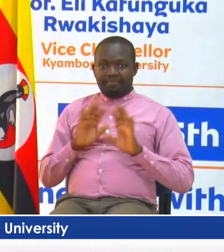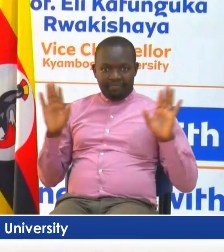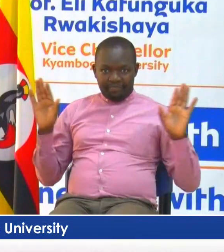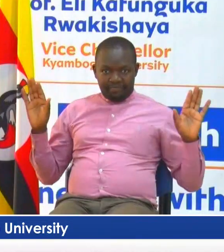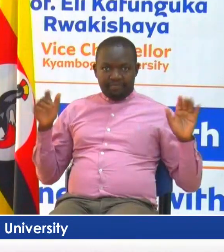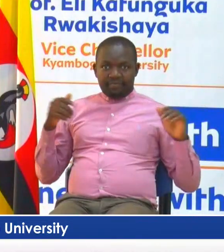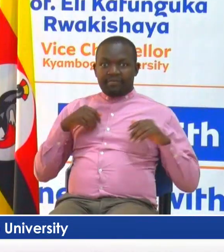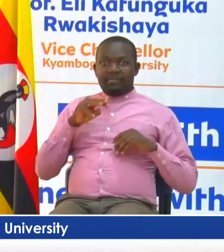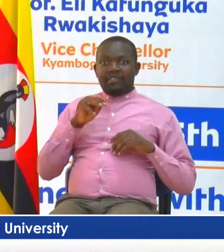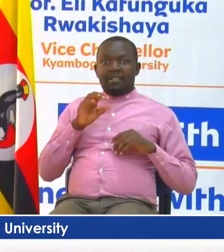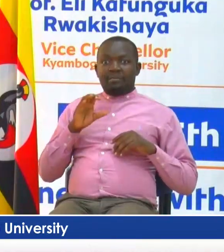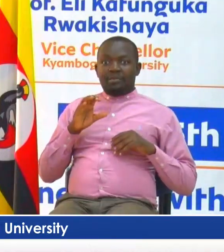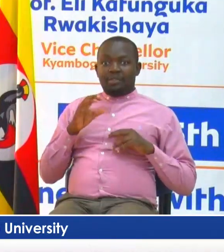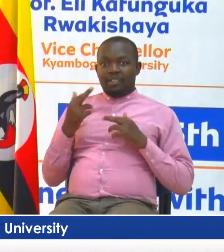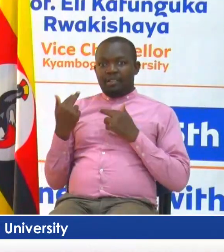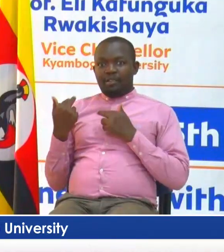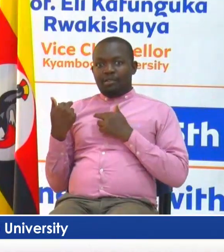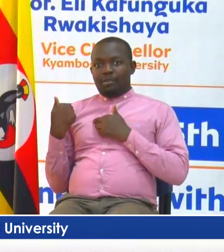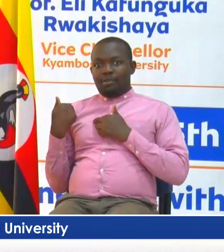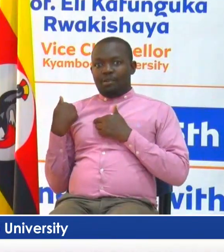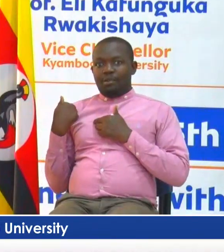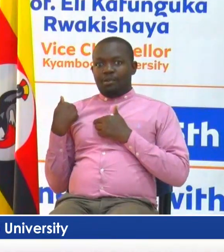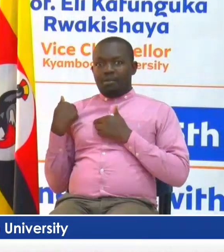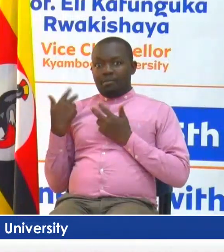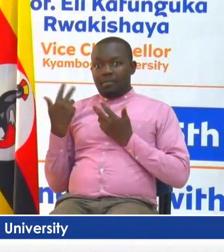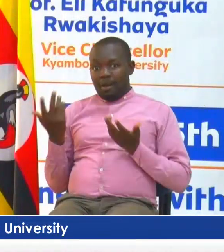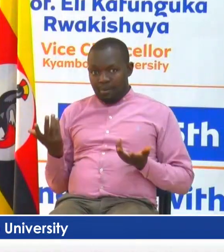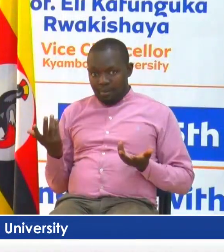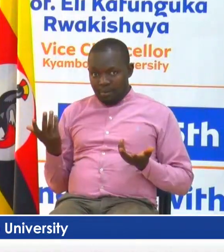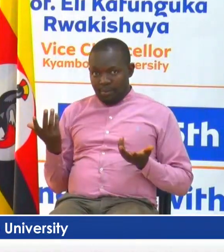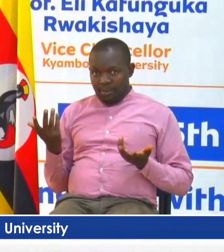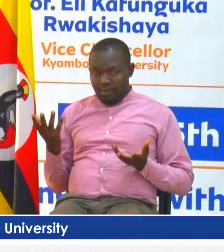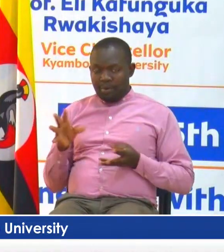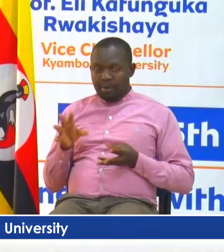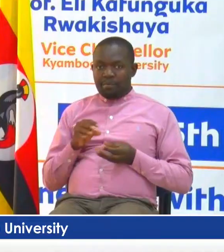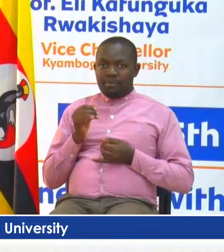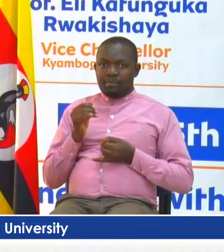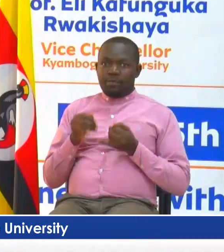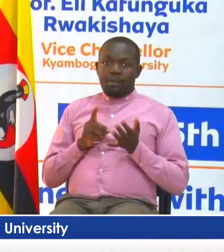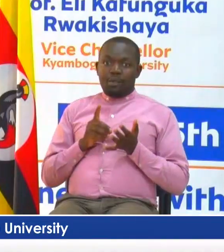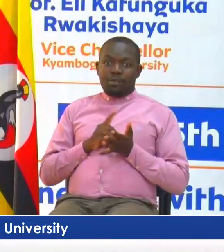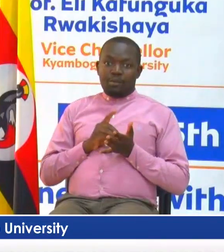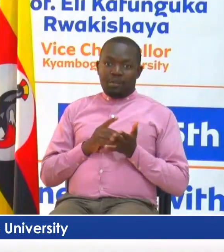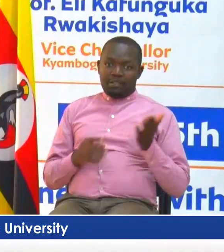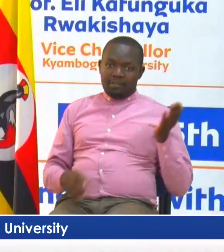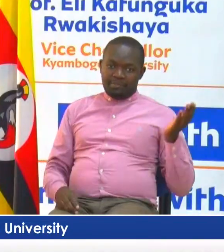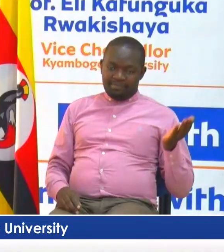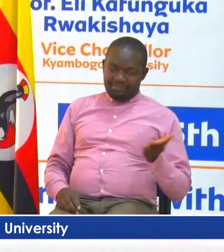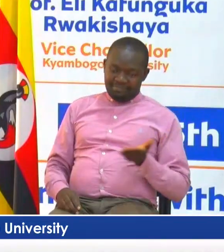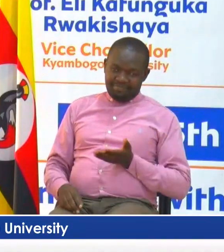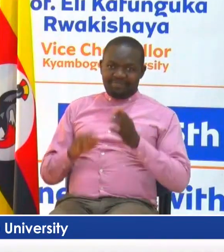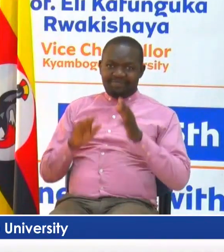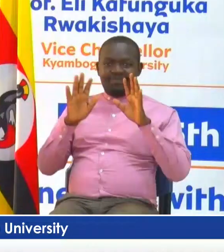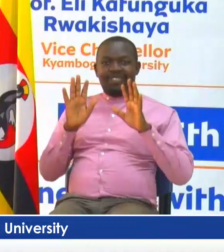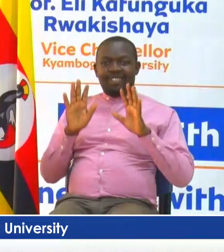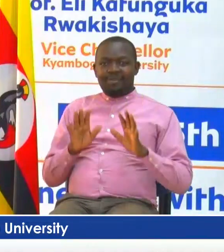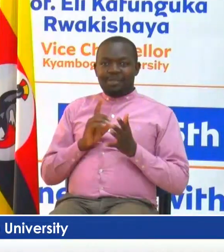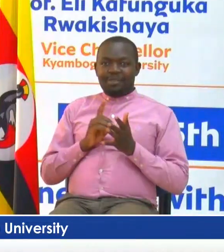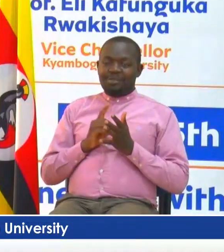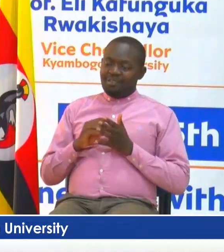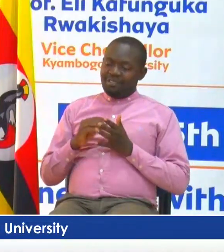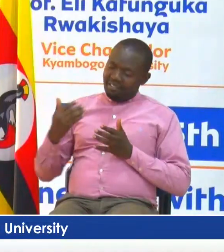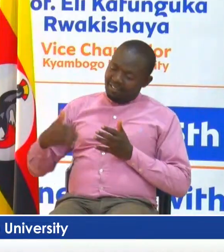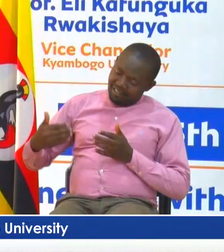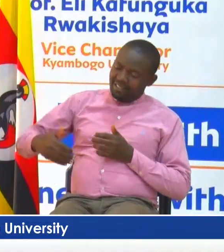my MC roles today. I will conclude by inviting the doctor, a very wonderful doctor of all time,